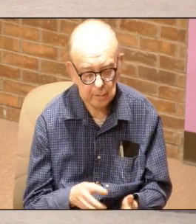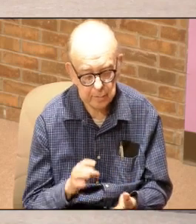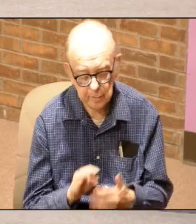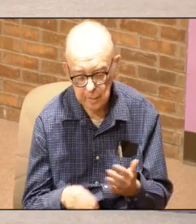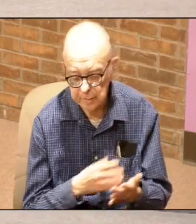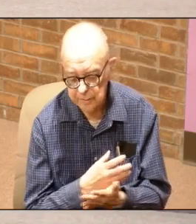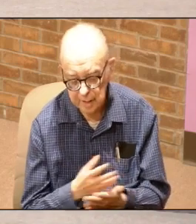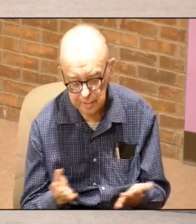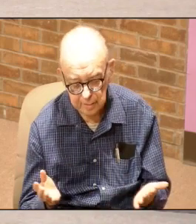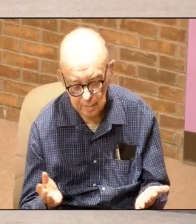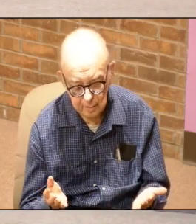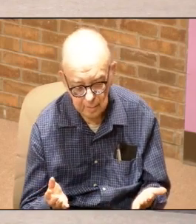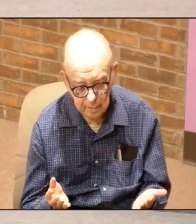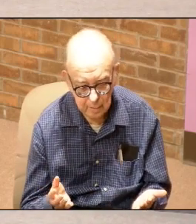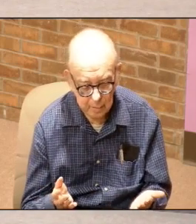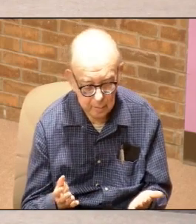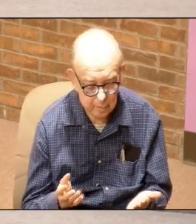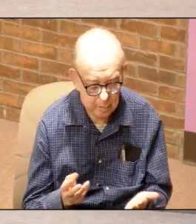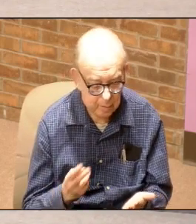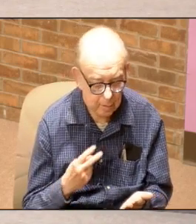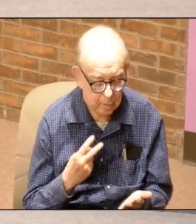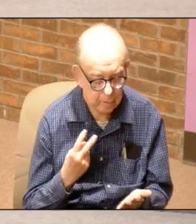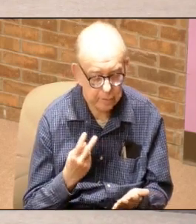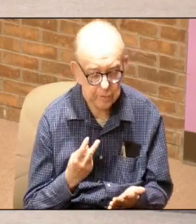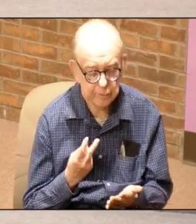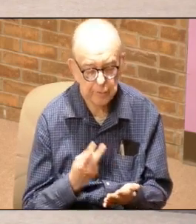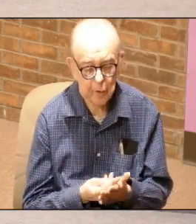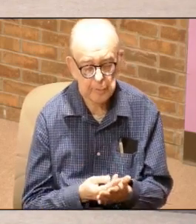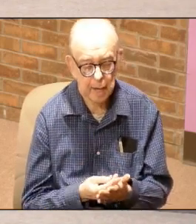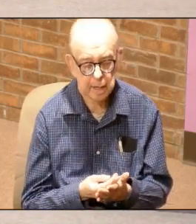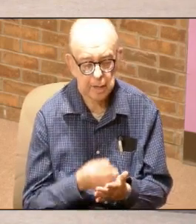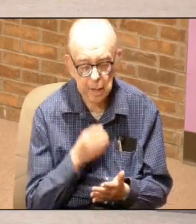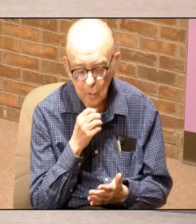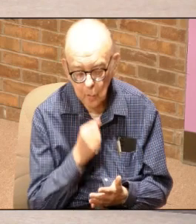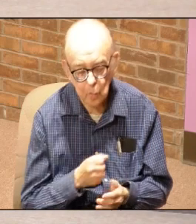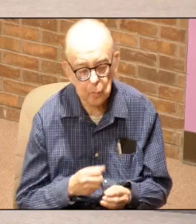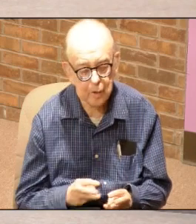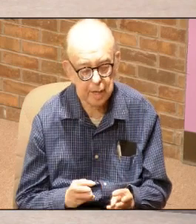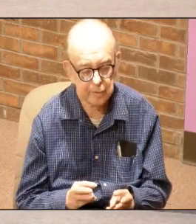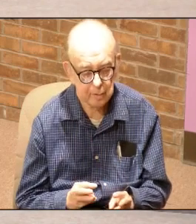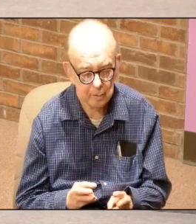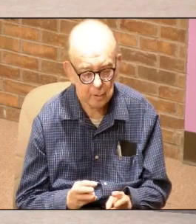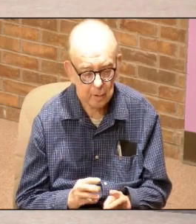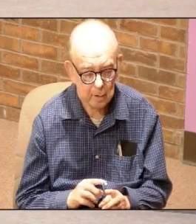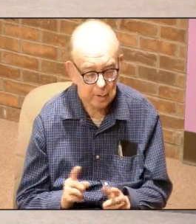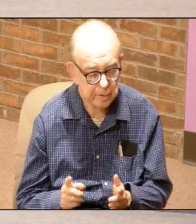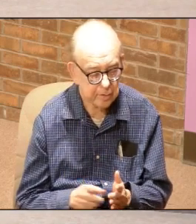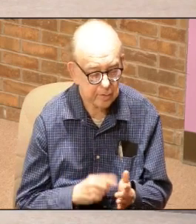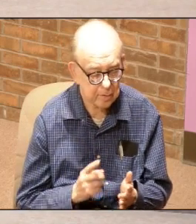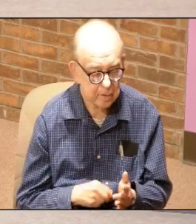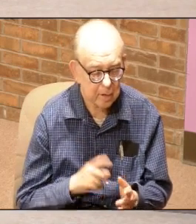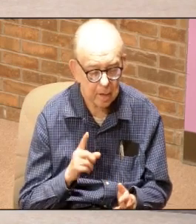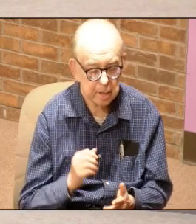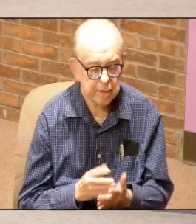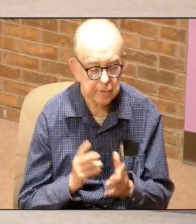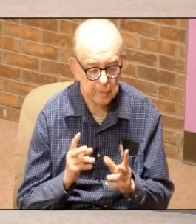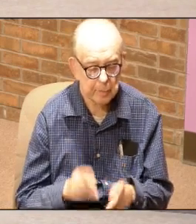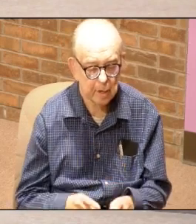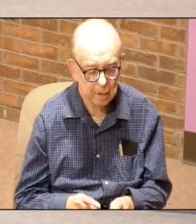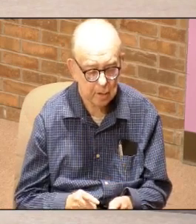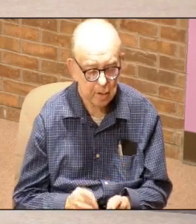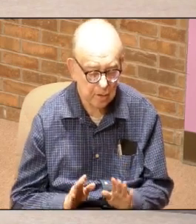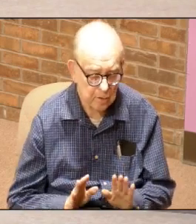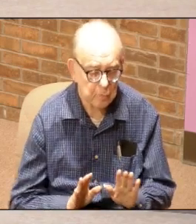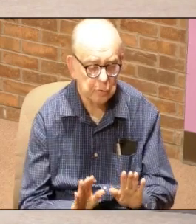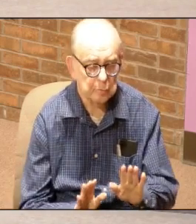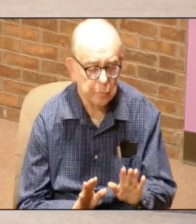do this and do that and just fall back into that old state. But every once in a while, I need somebody to